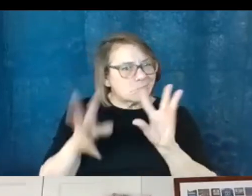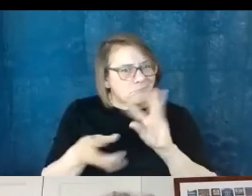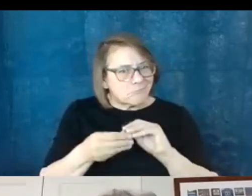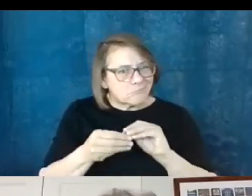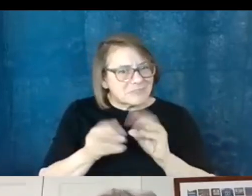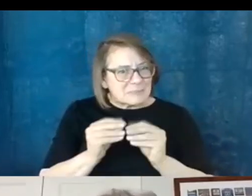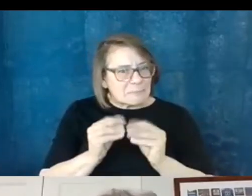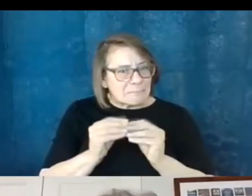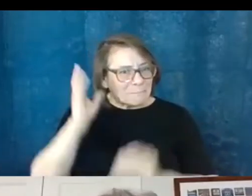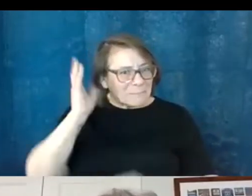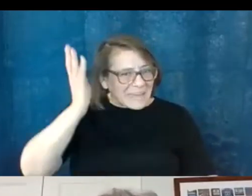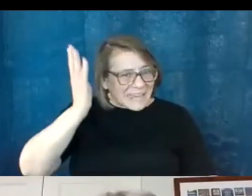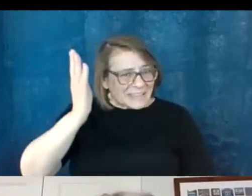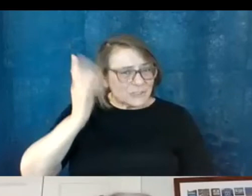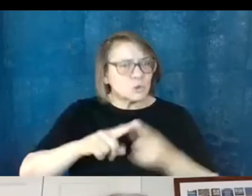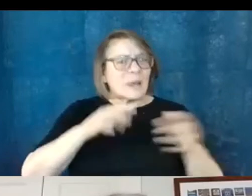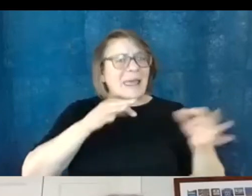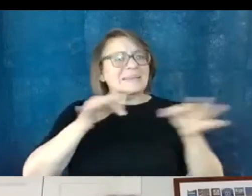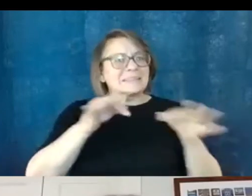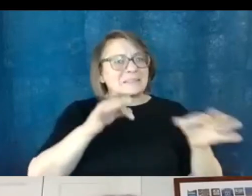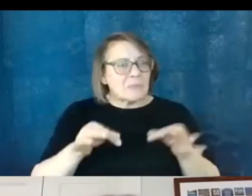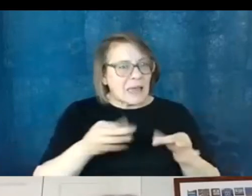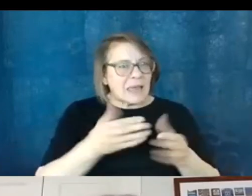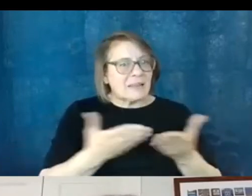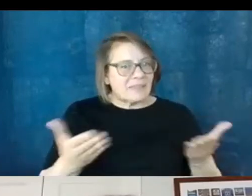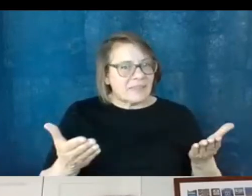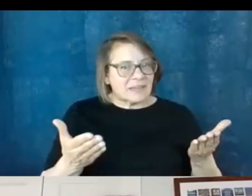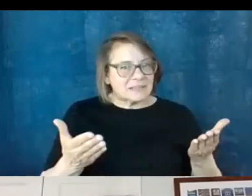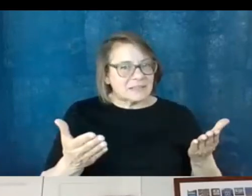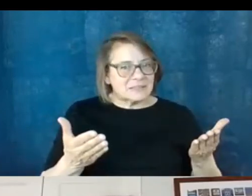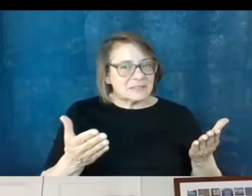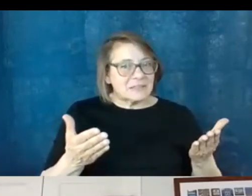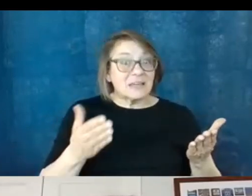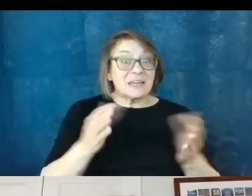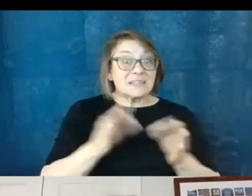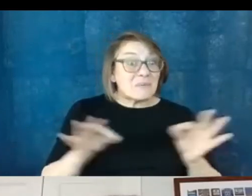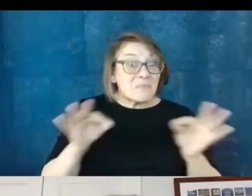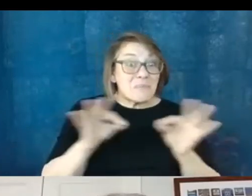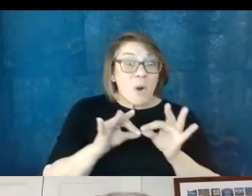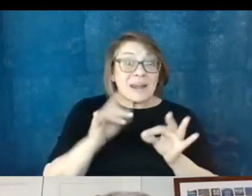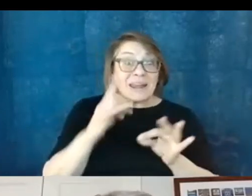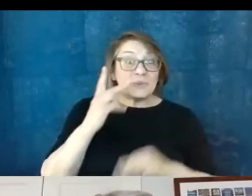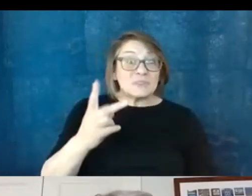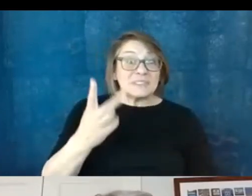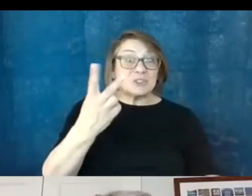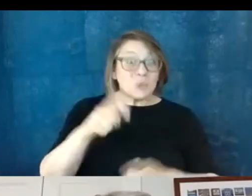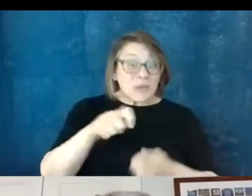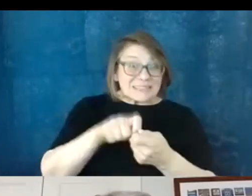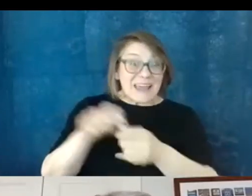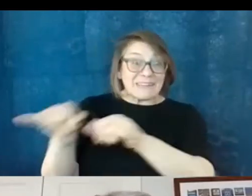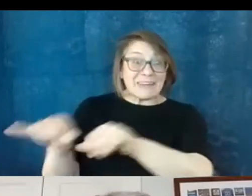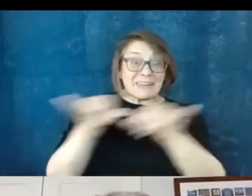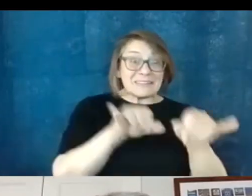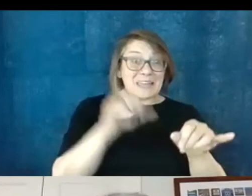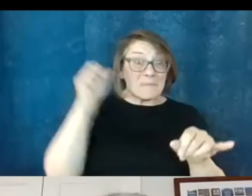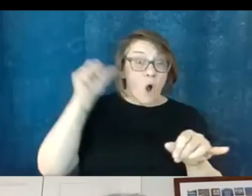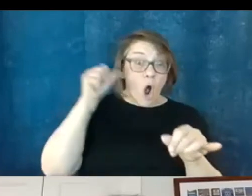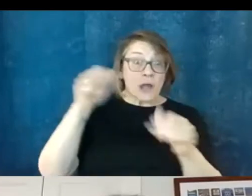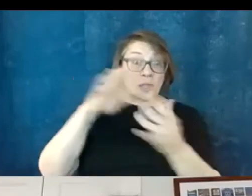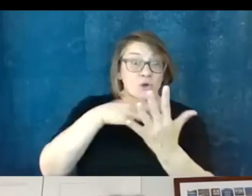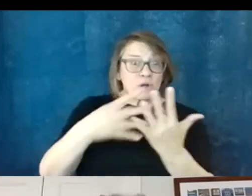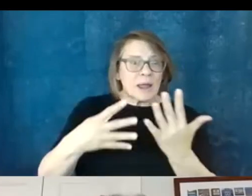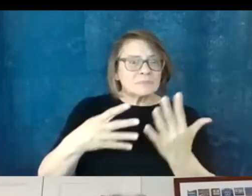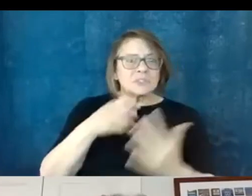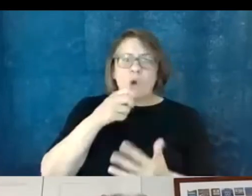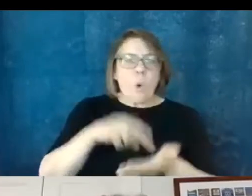really important for consumers to understand that identical, like audiograms, do not mean identical functioning.